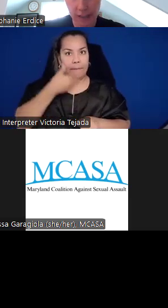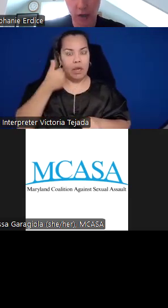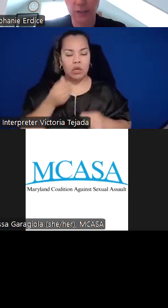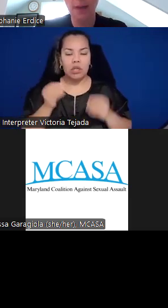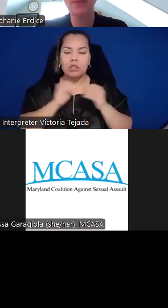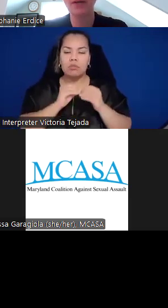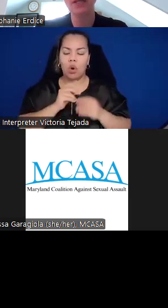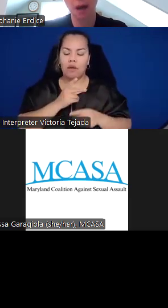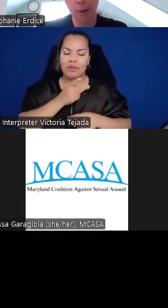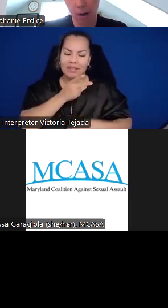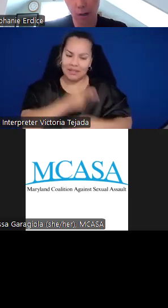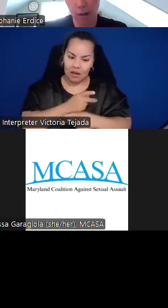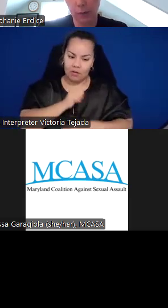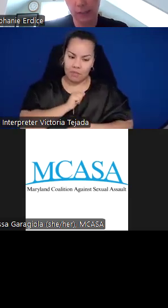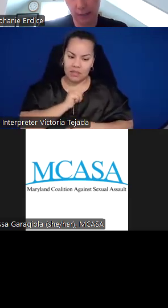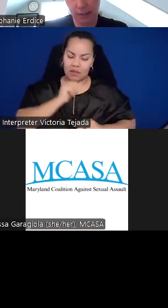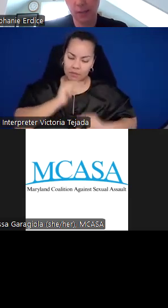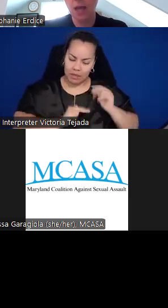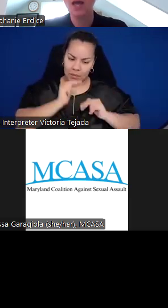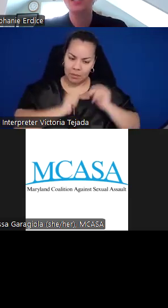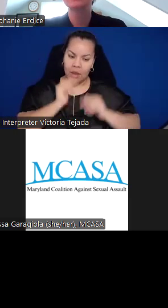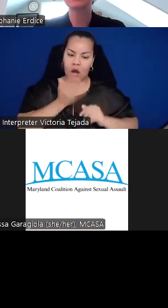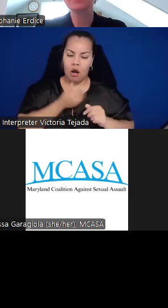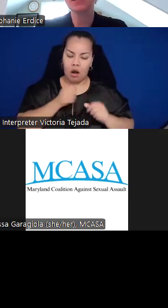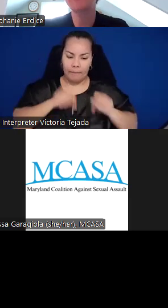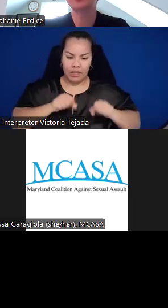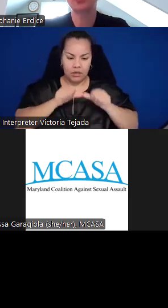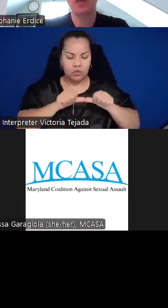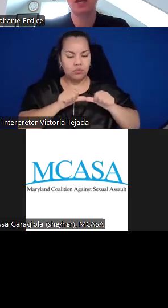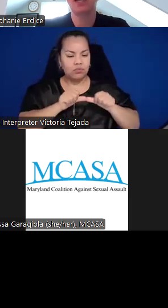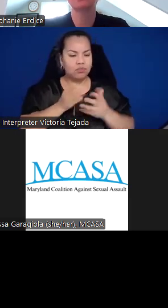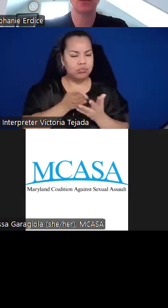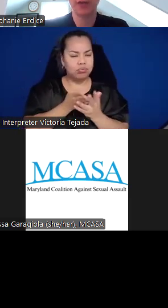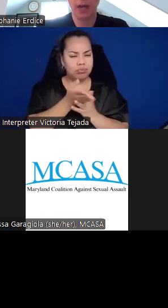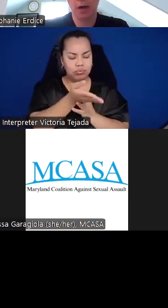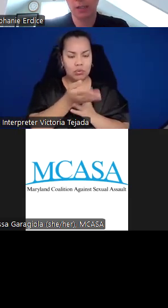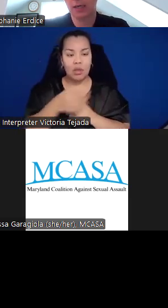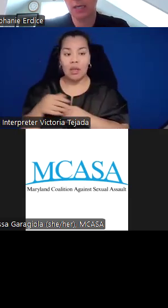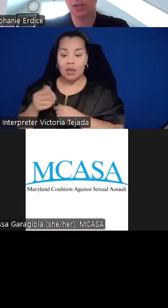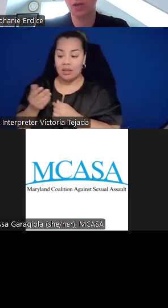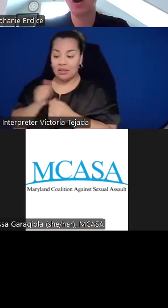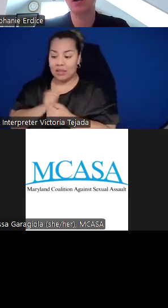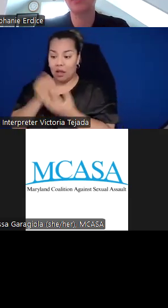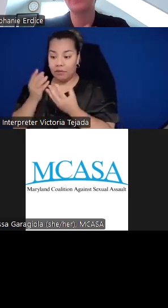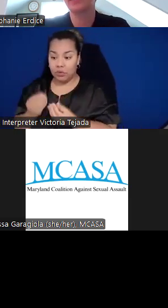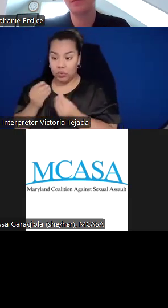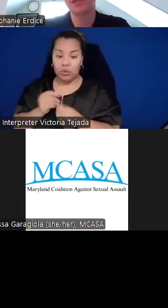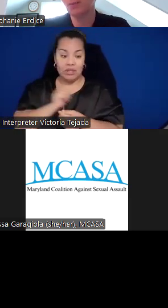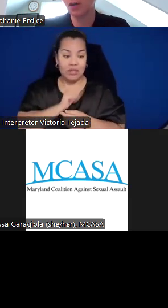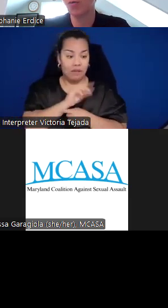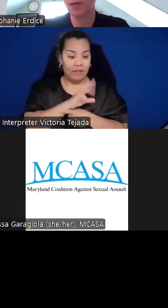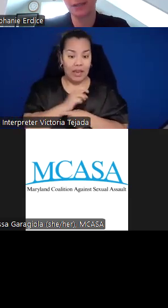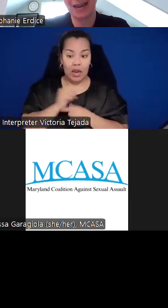care of ourselves and building up our resistance. Some self-soothing and self-care techniques are